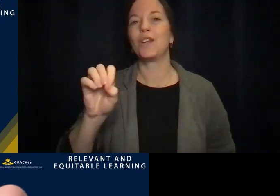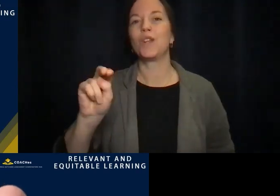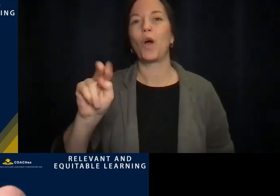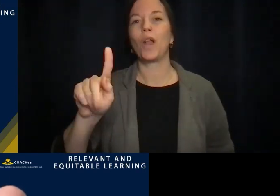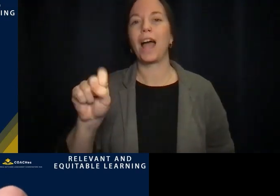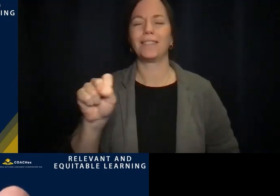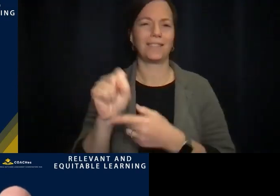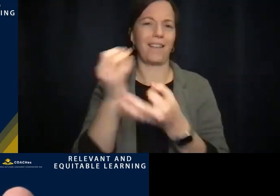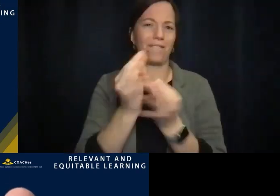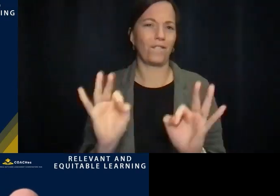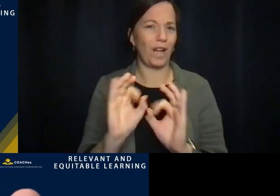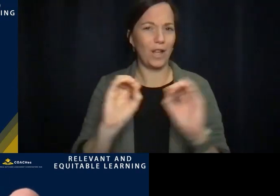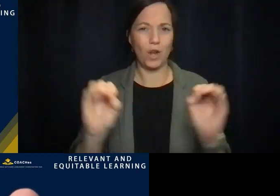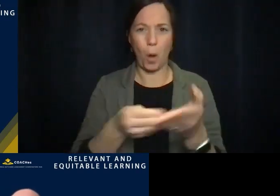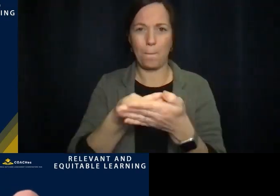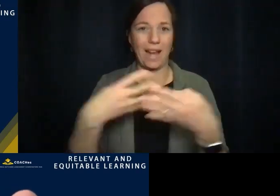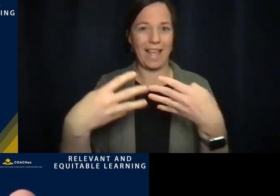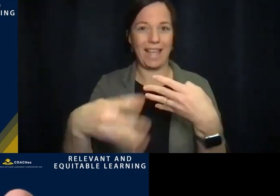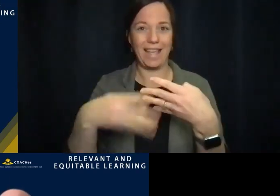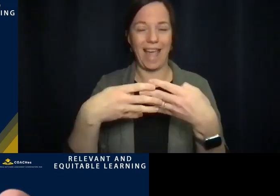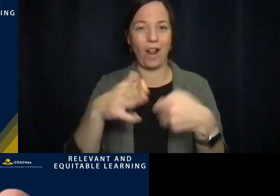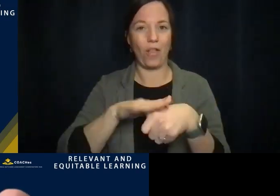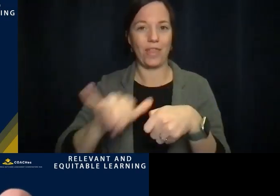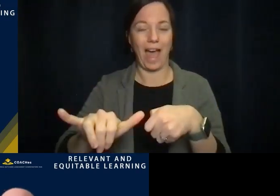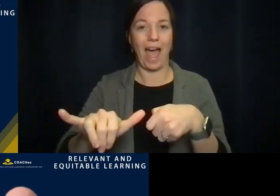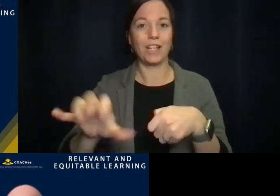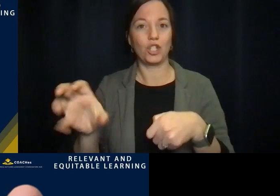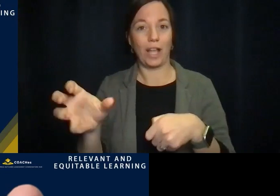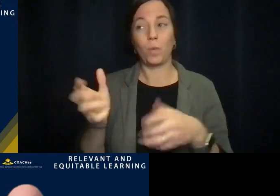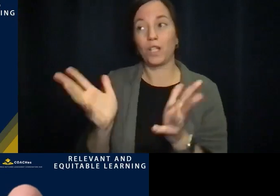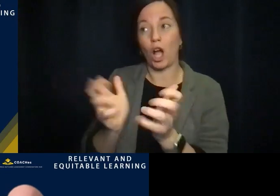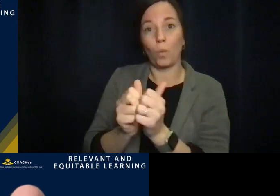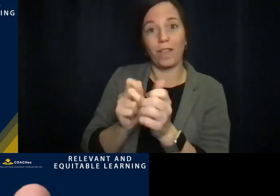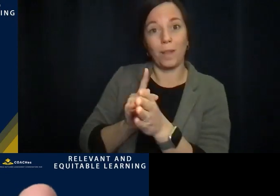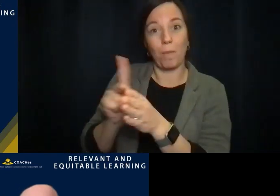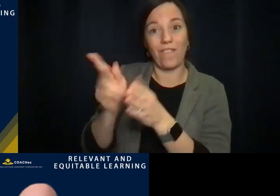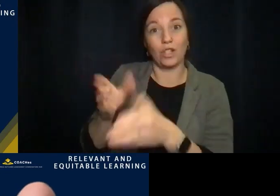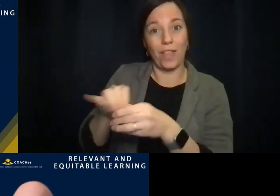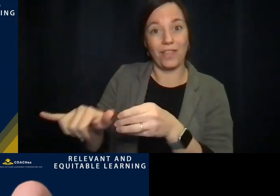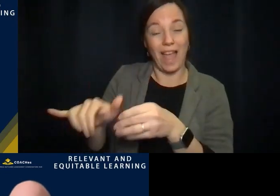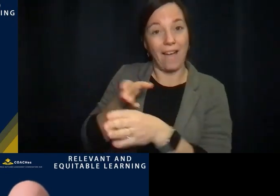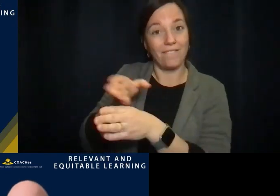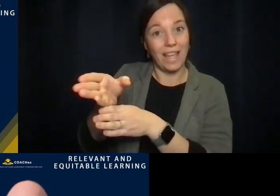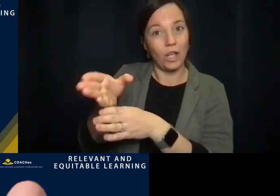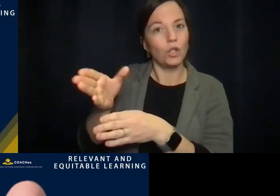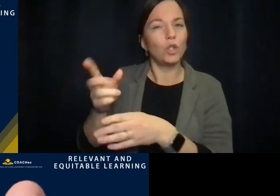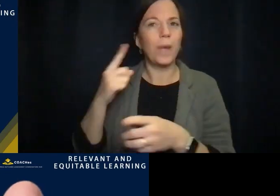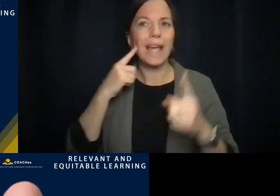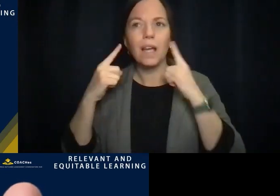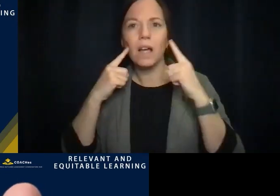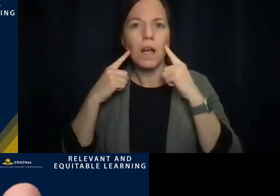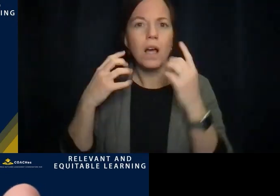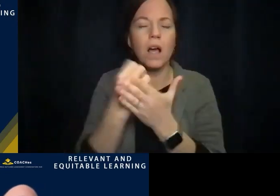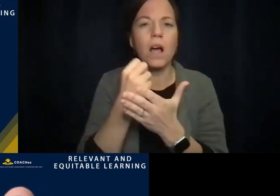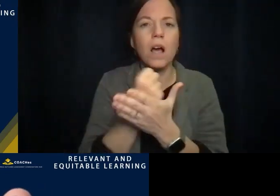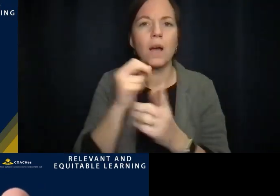money gained anywhere on that channel, where we talk to professionals within our field just to hear perspectives and insight